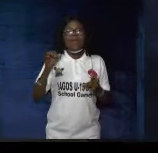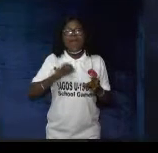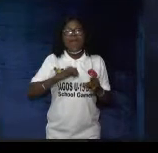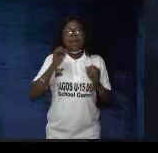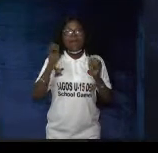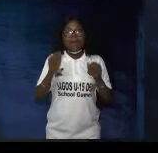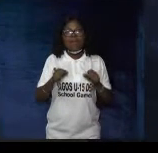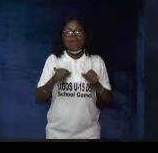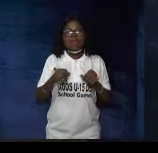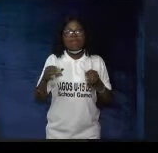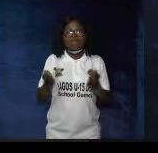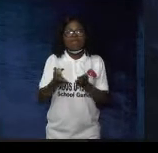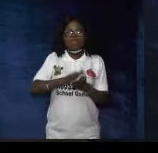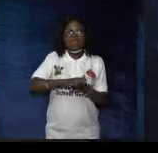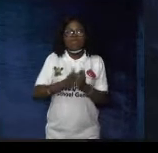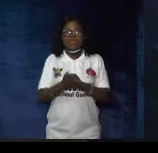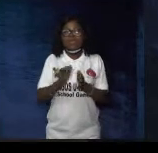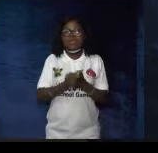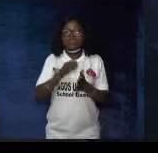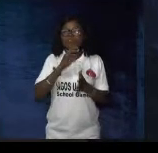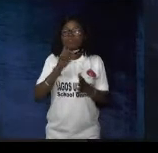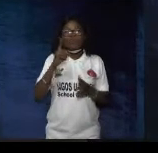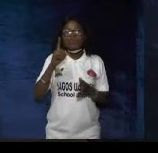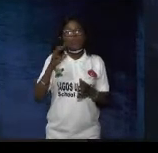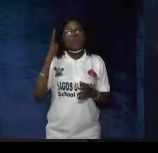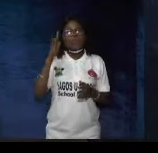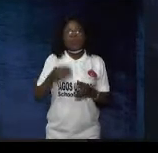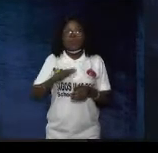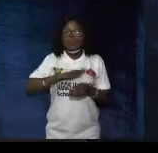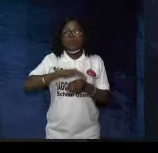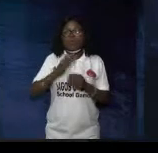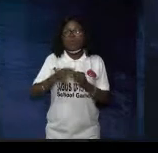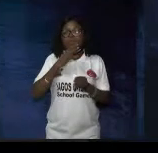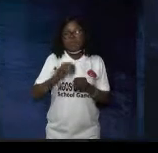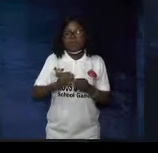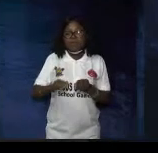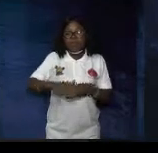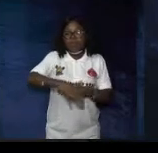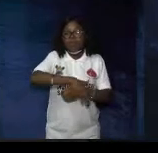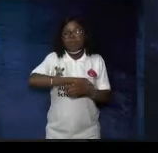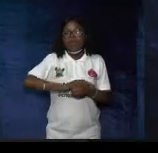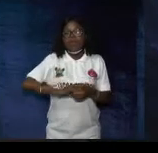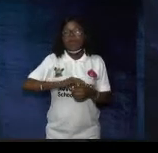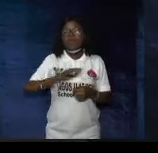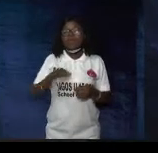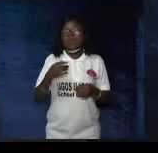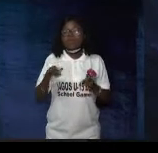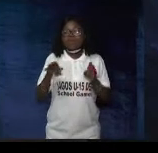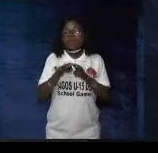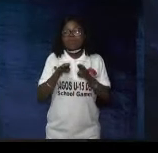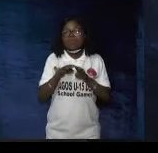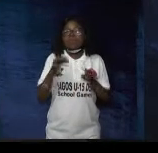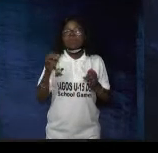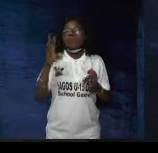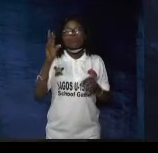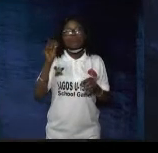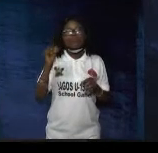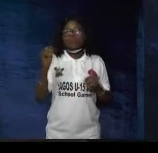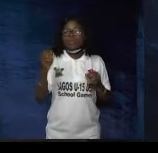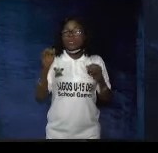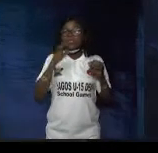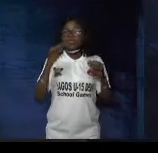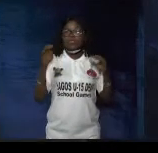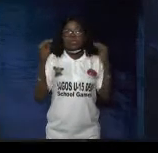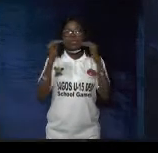there is no way I can fold this triangle in such a way that one will completely cover the other part. That means it has no line of symmetry. One part will